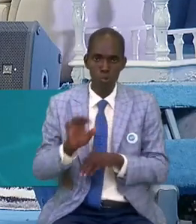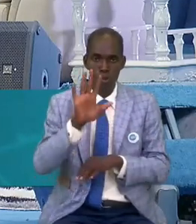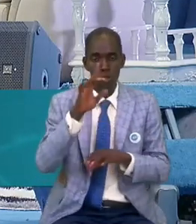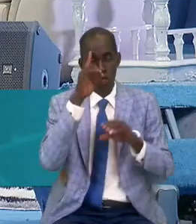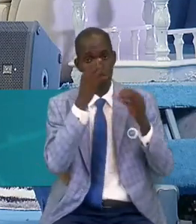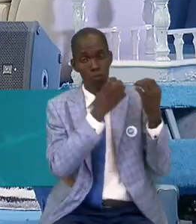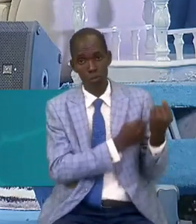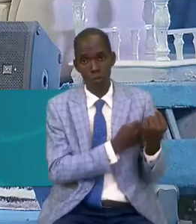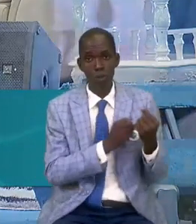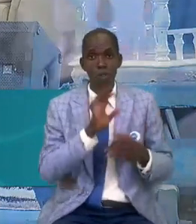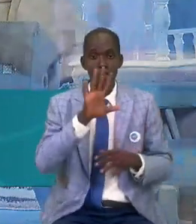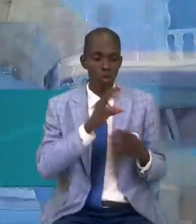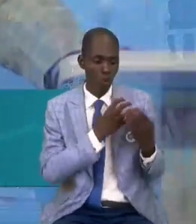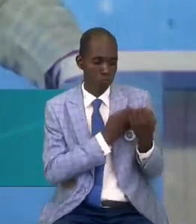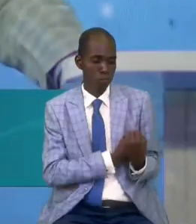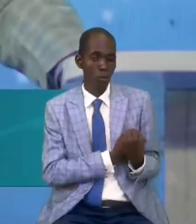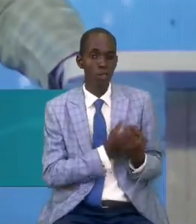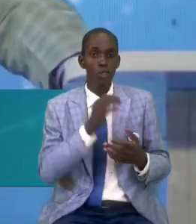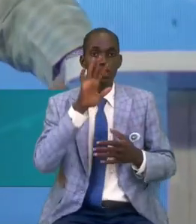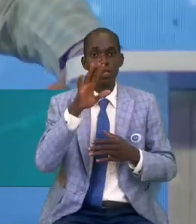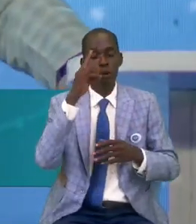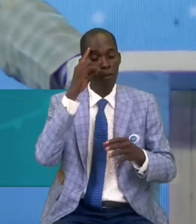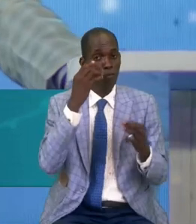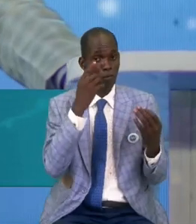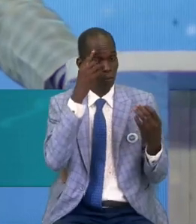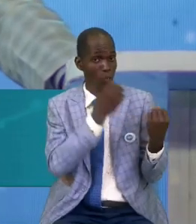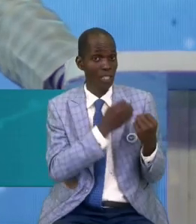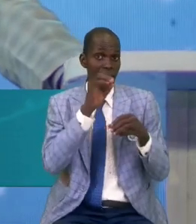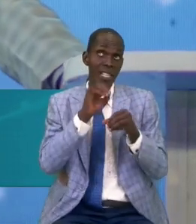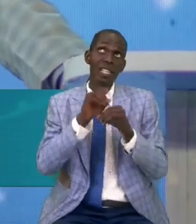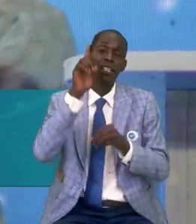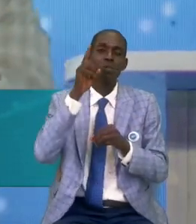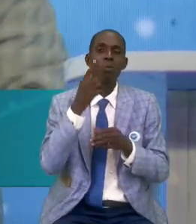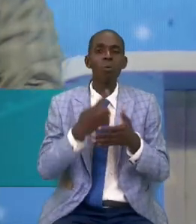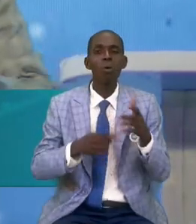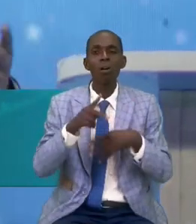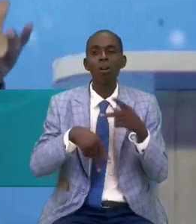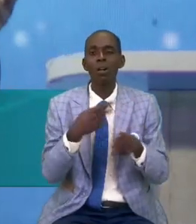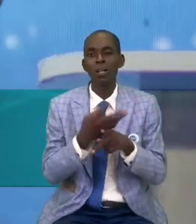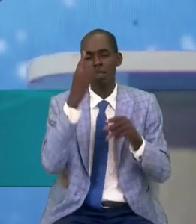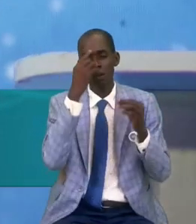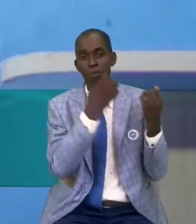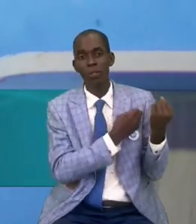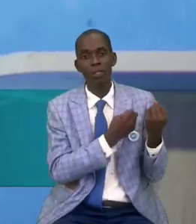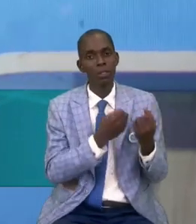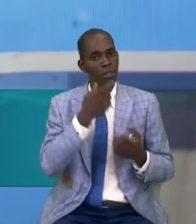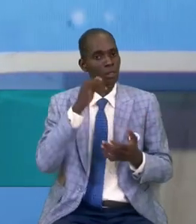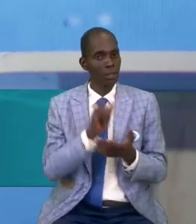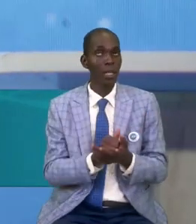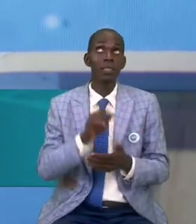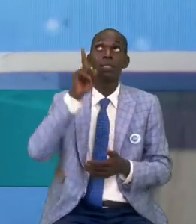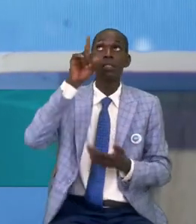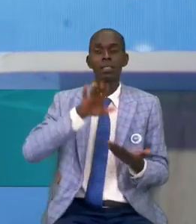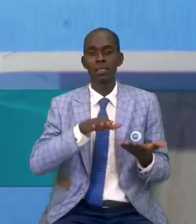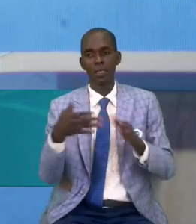him. What kind of faith is that? That he died for you on the cross of Calvary, that he bore all your shame,